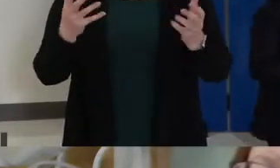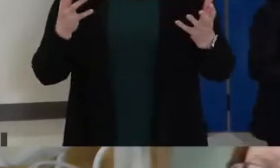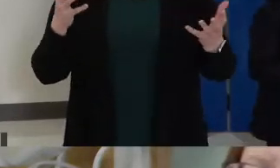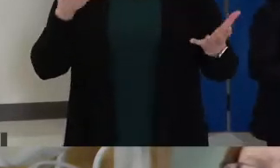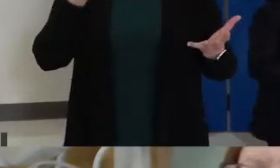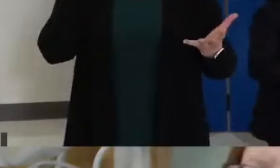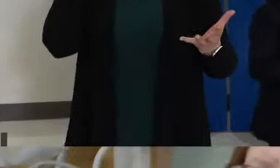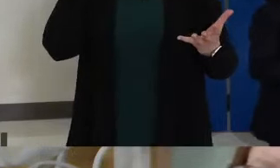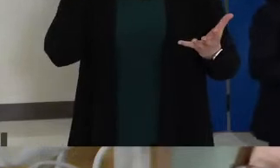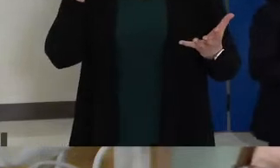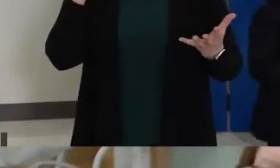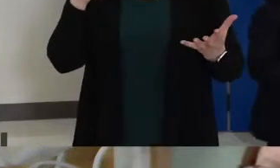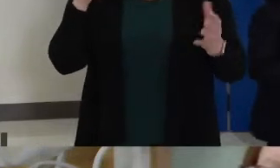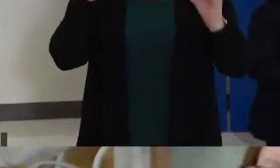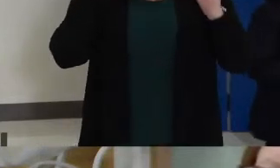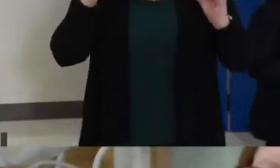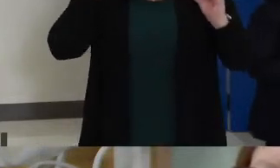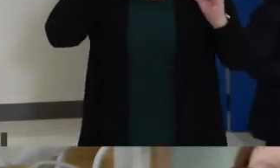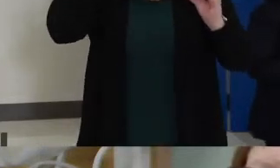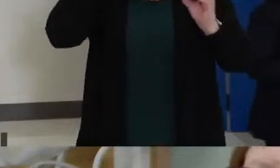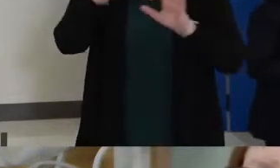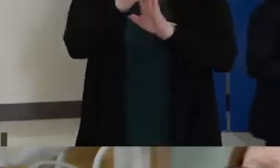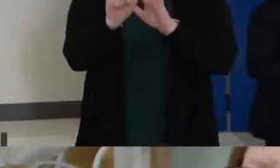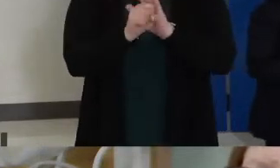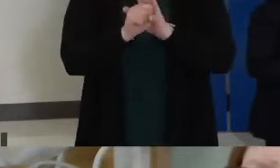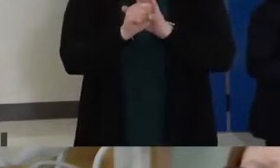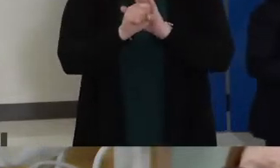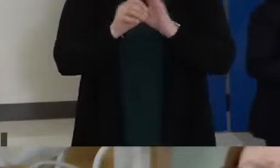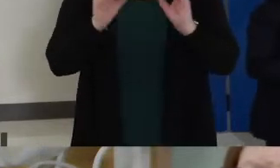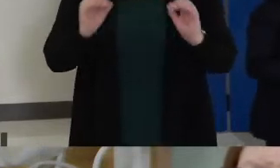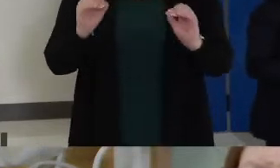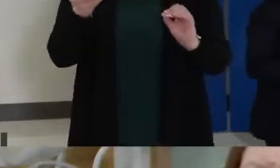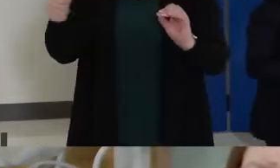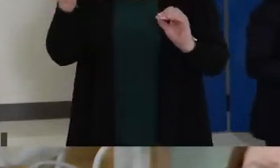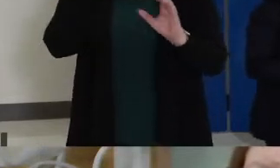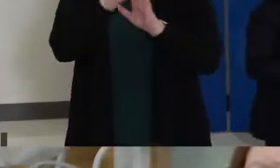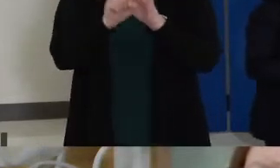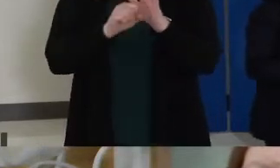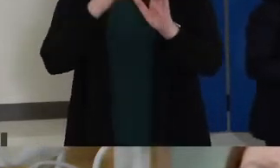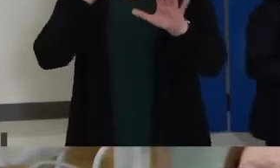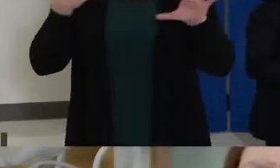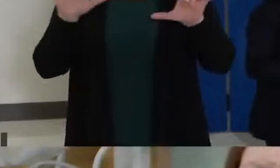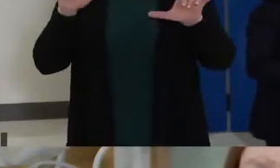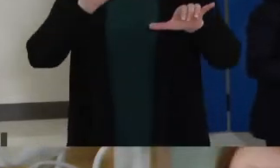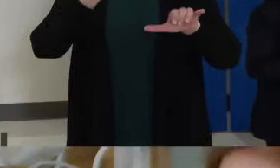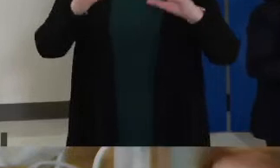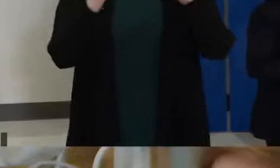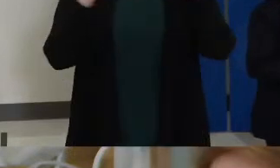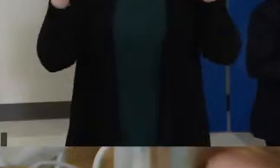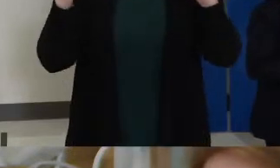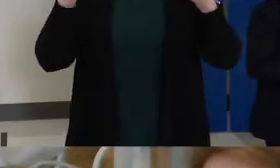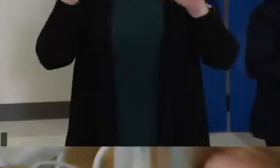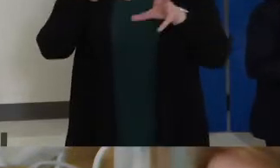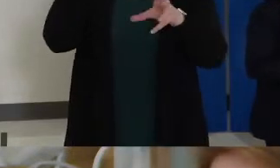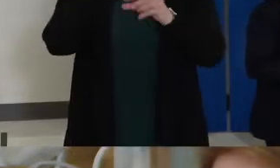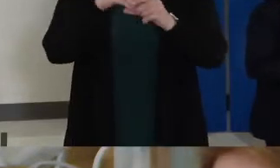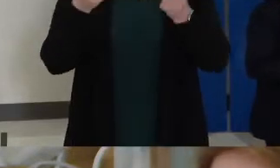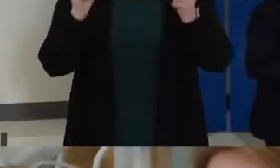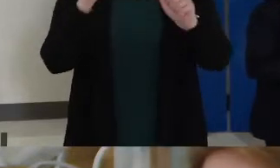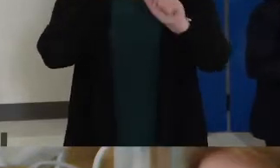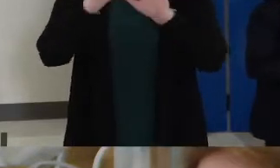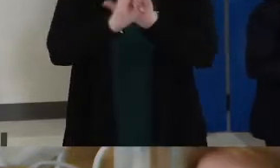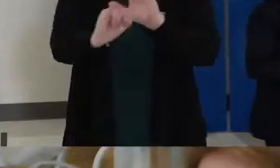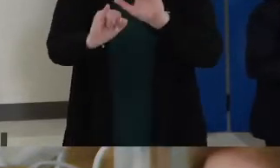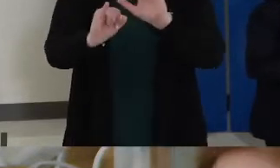There's not another state, no other state has ever done anything at that level. By the way, that includes trying to identify the